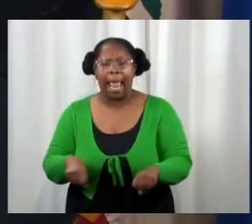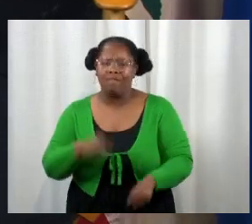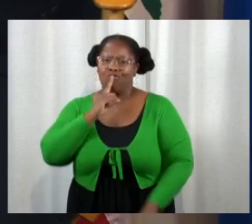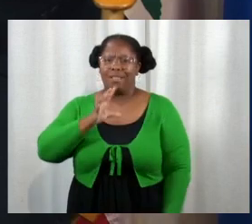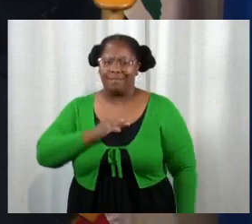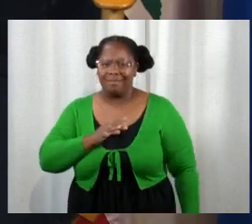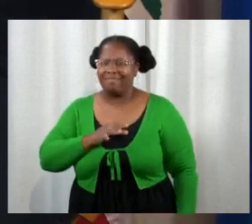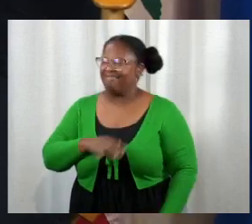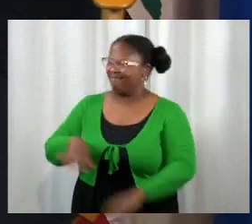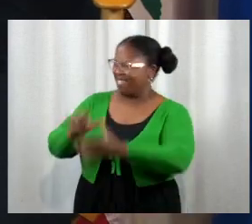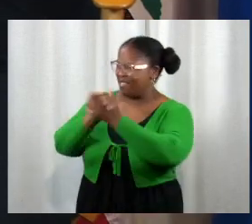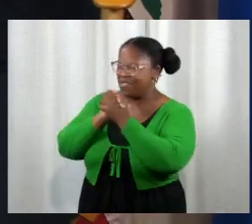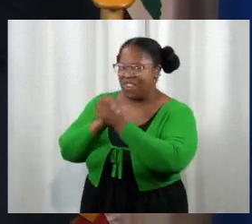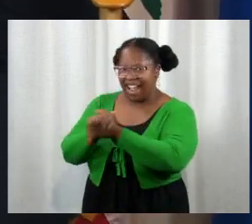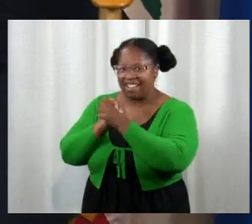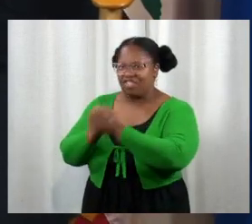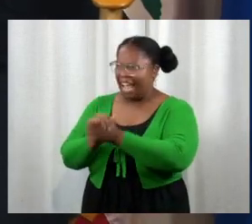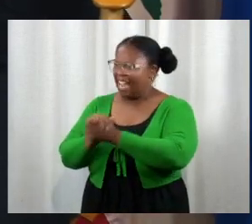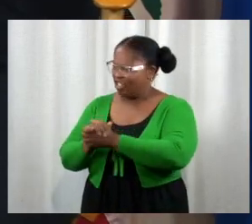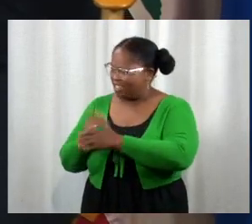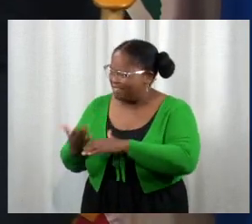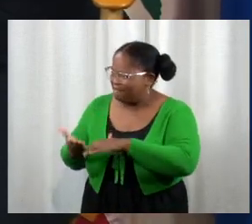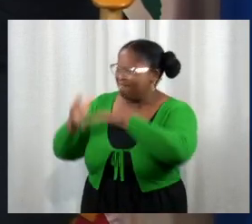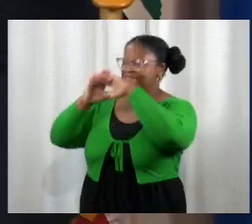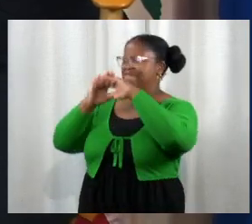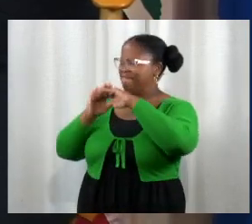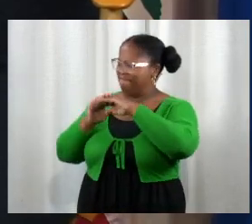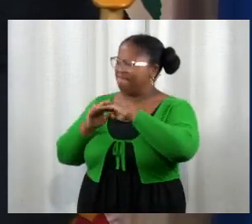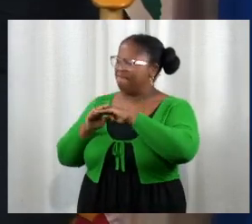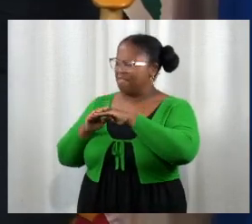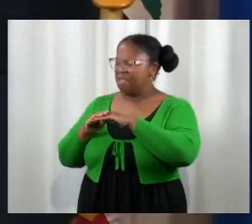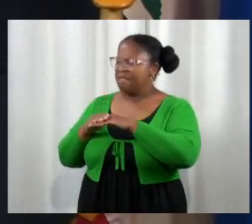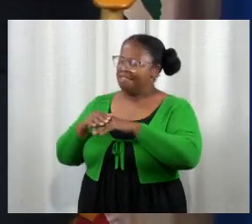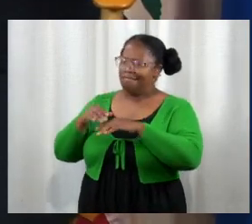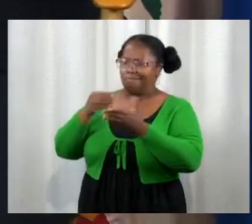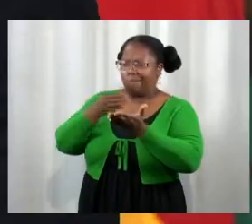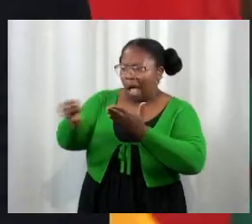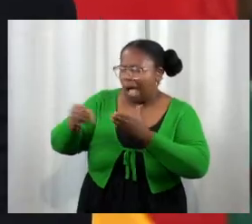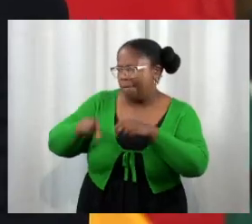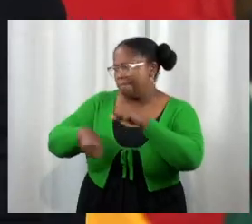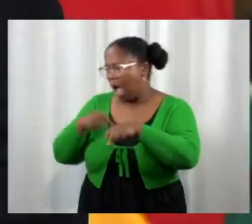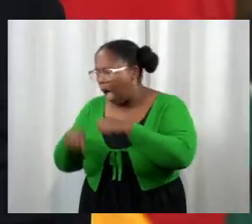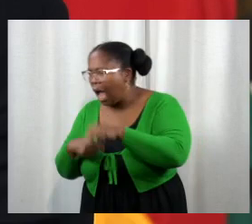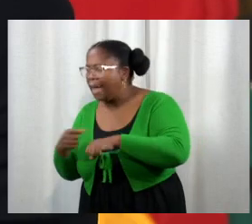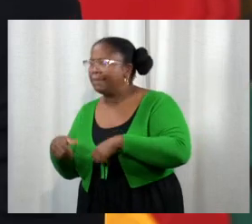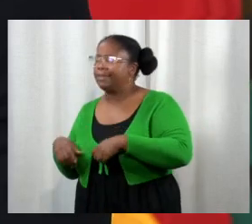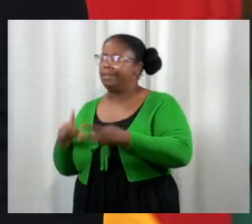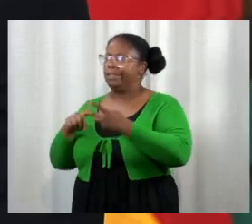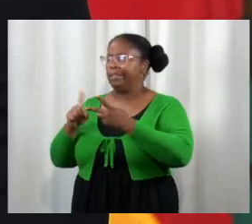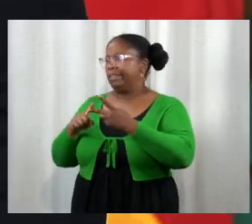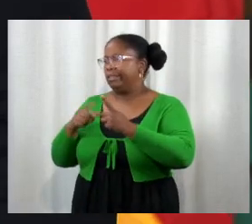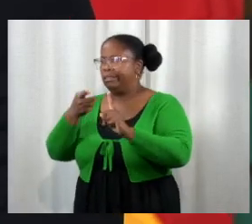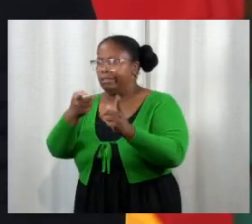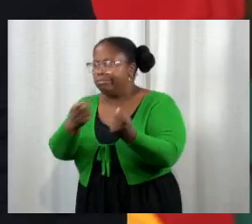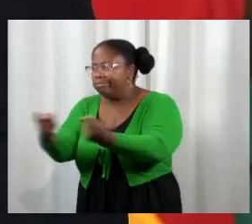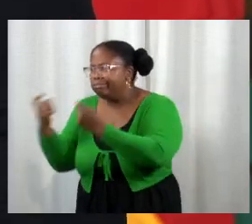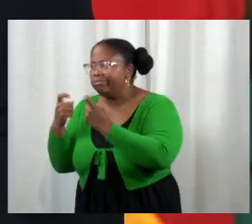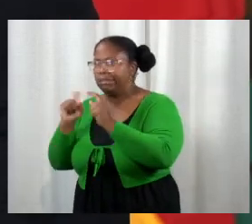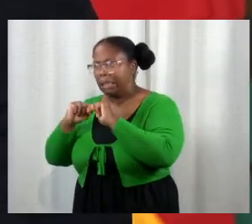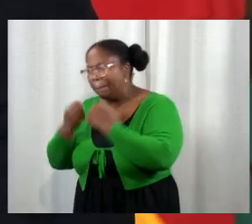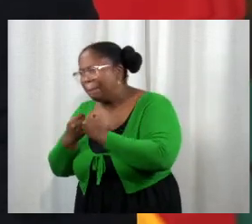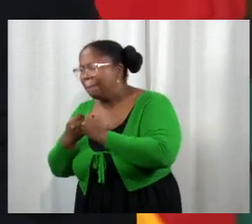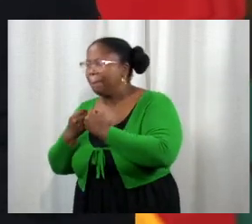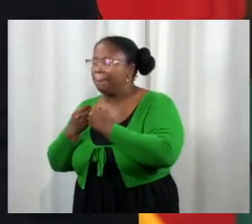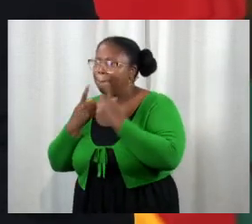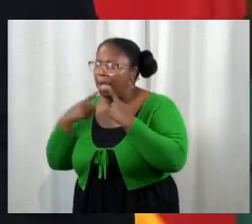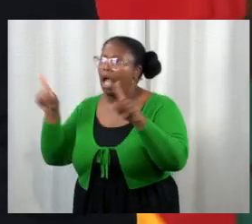And congratulations on ramping up. I know it took some time to get the bikes and you know, procure the teams and all of that, but it's great to be